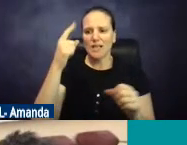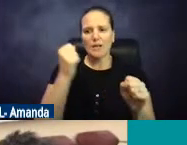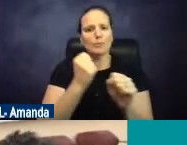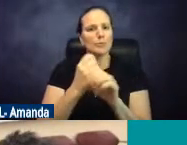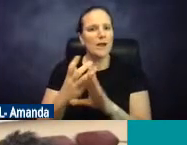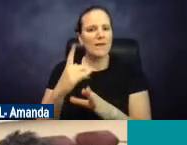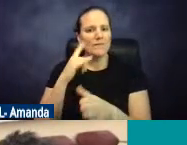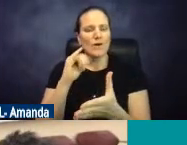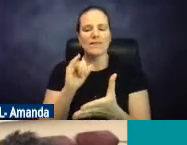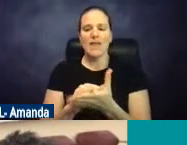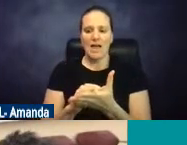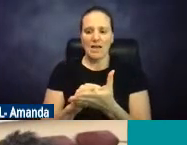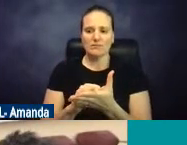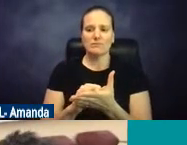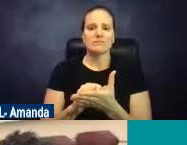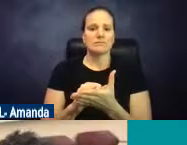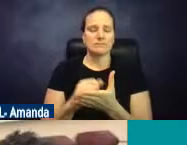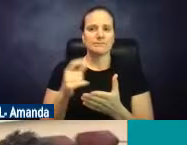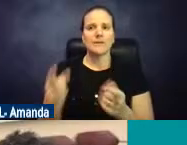that eventuality.